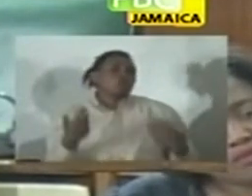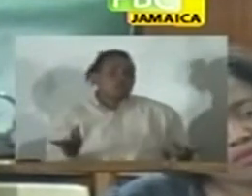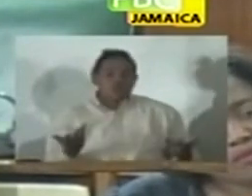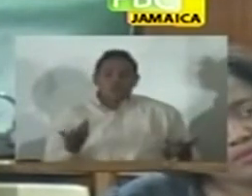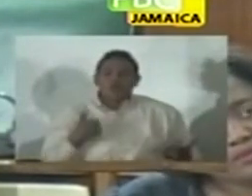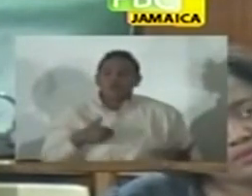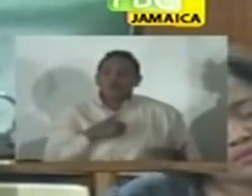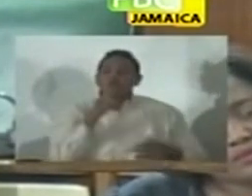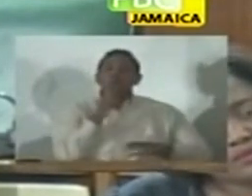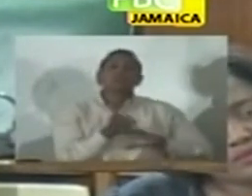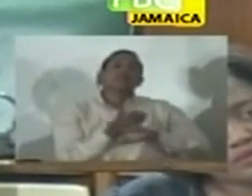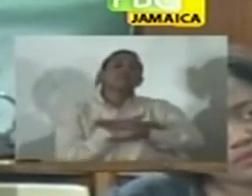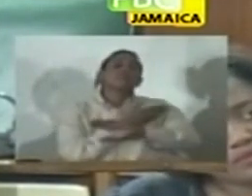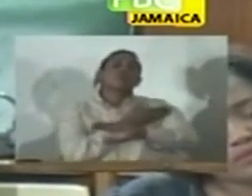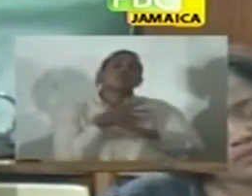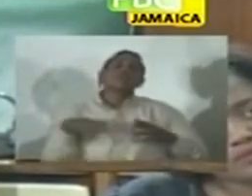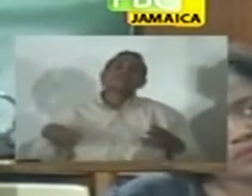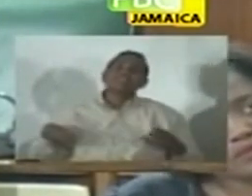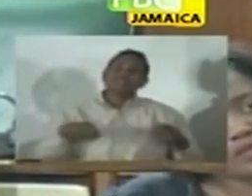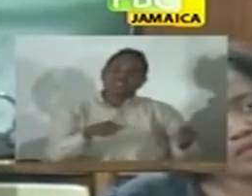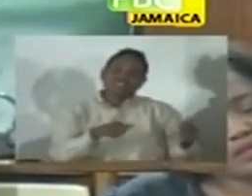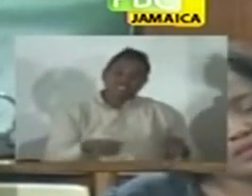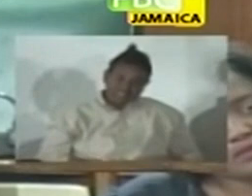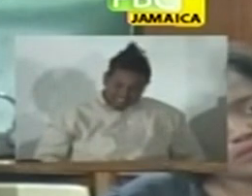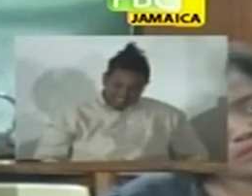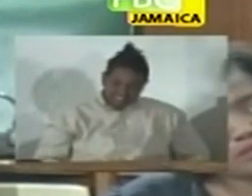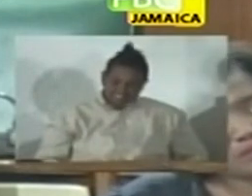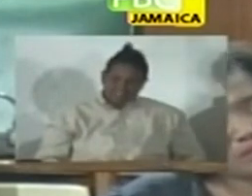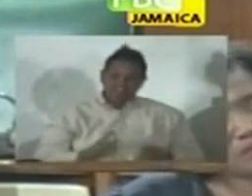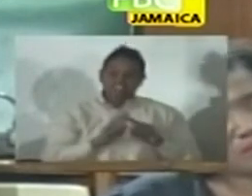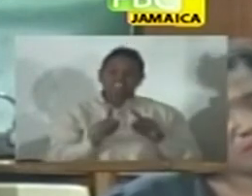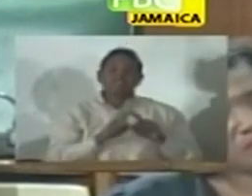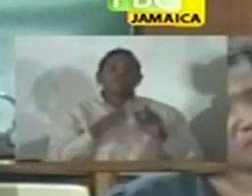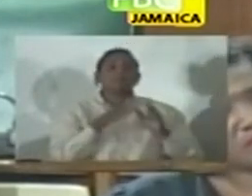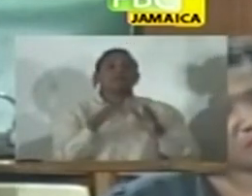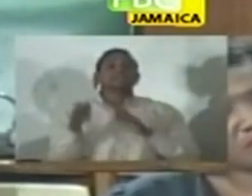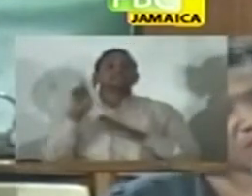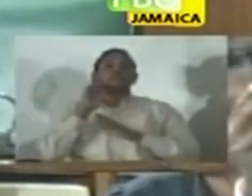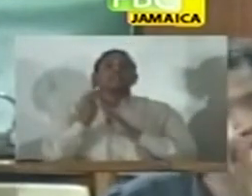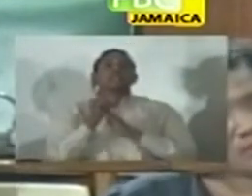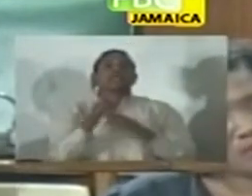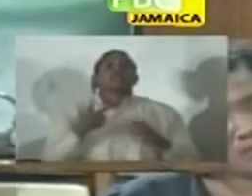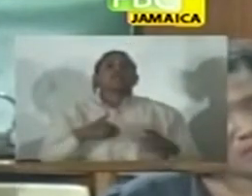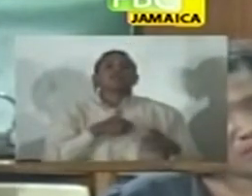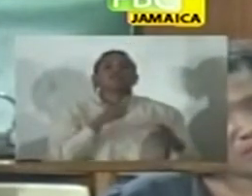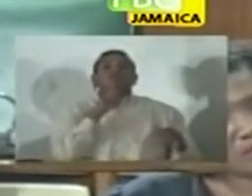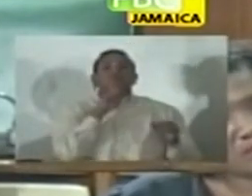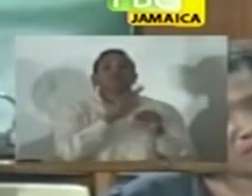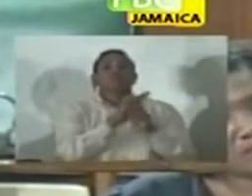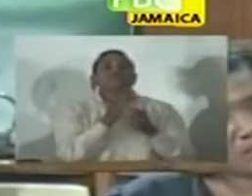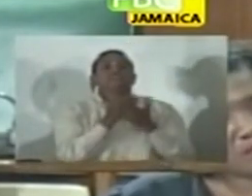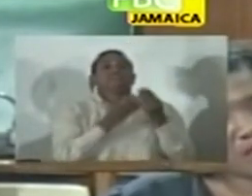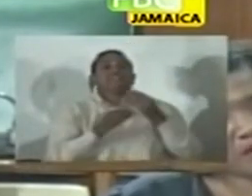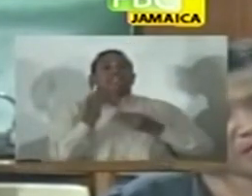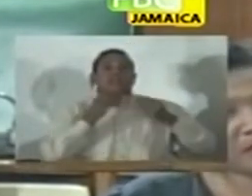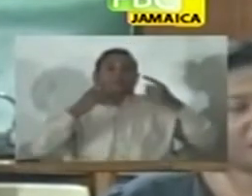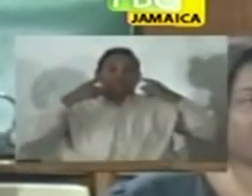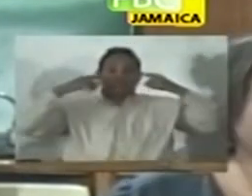that we improve efficiency of the mechanisms that will lead us to this promise of economic